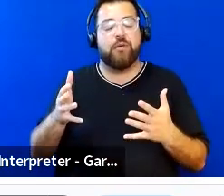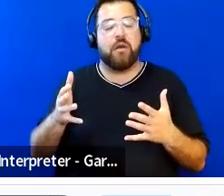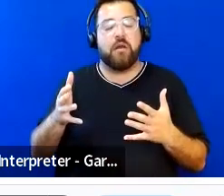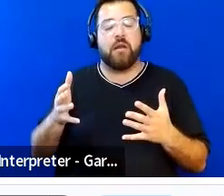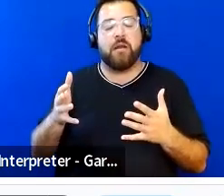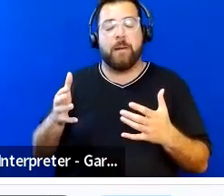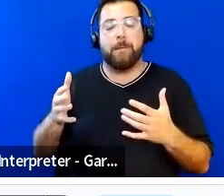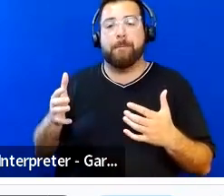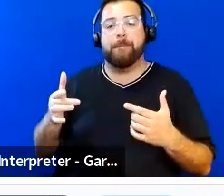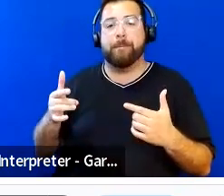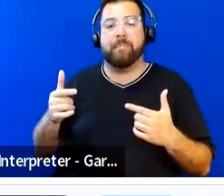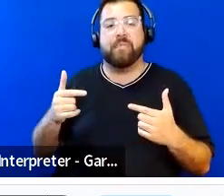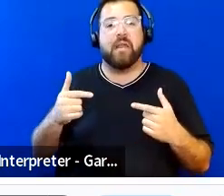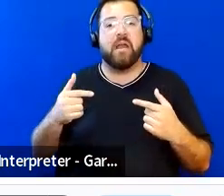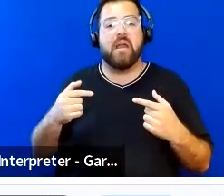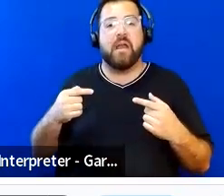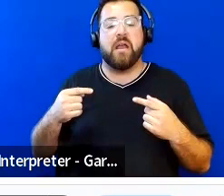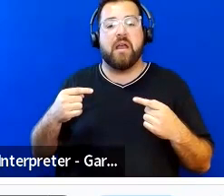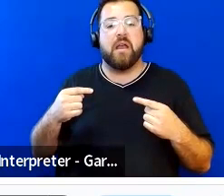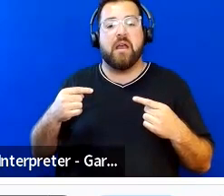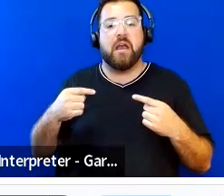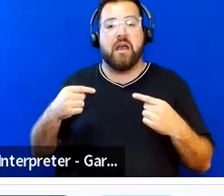I am going to